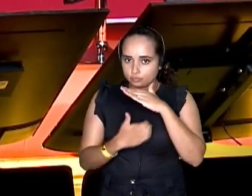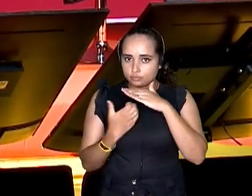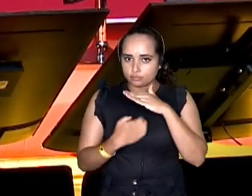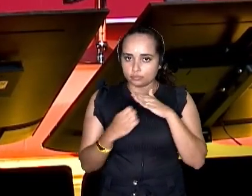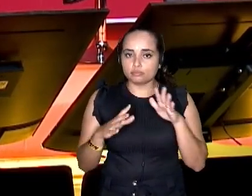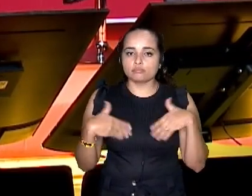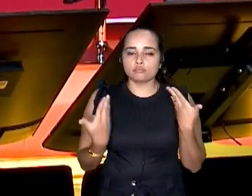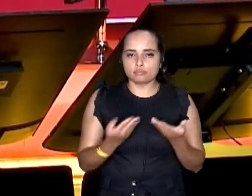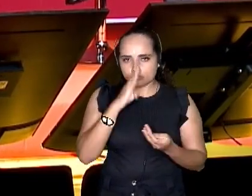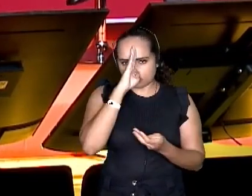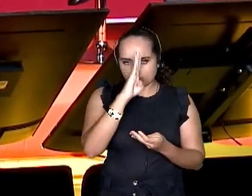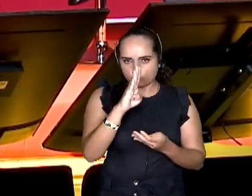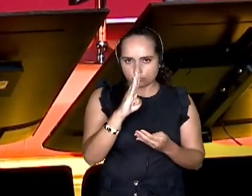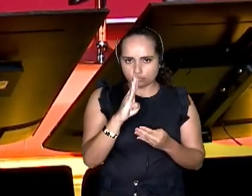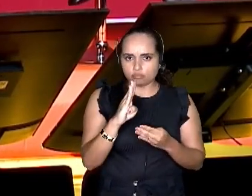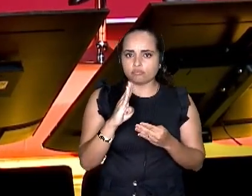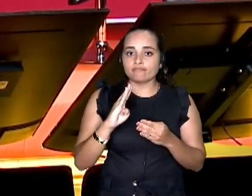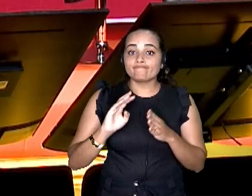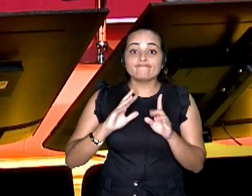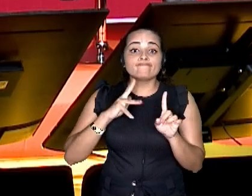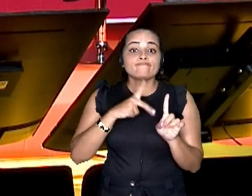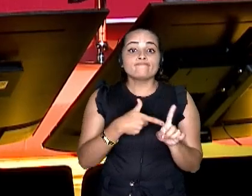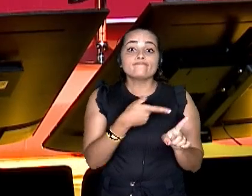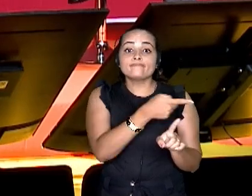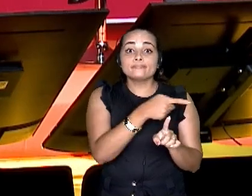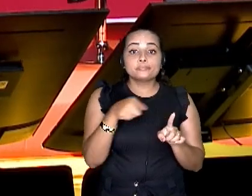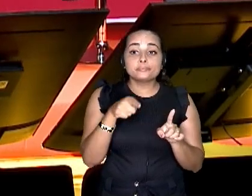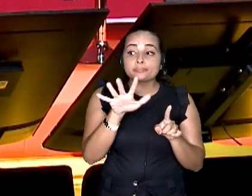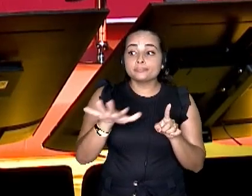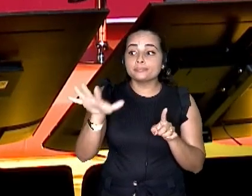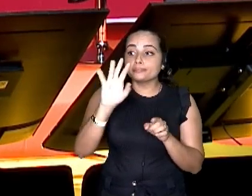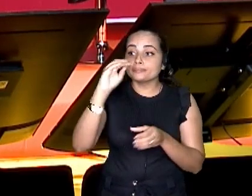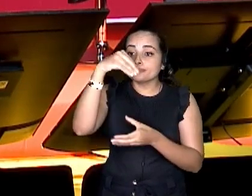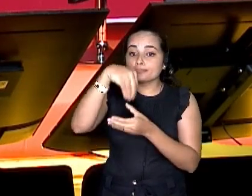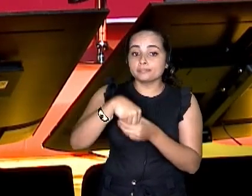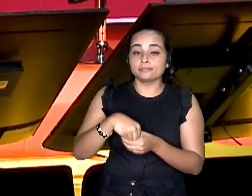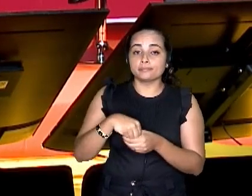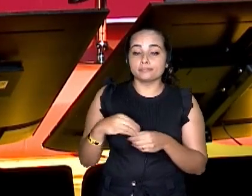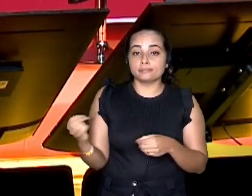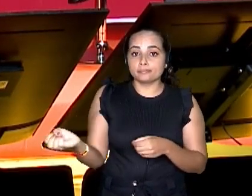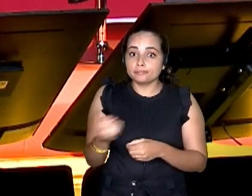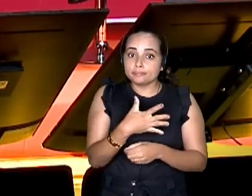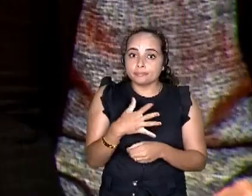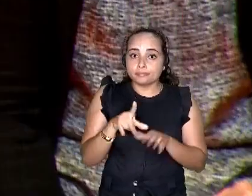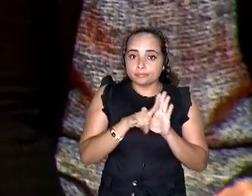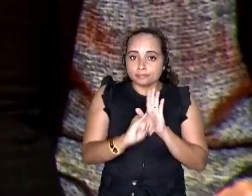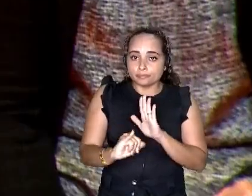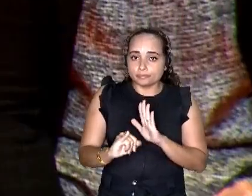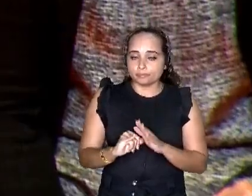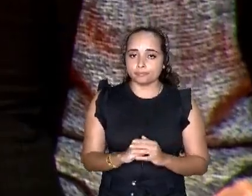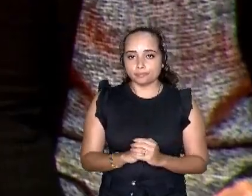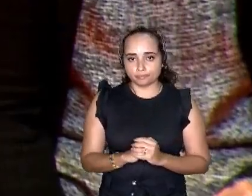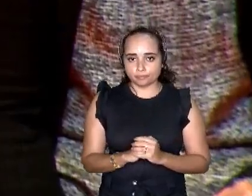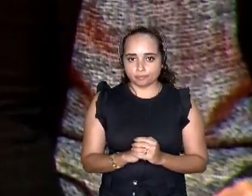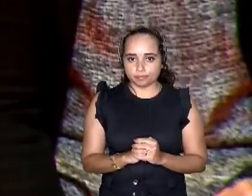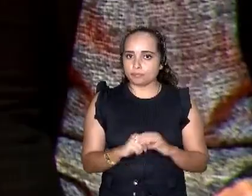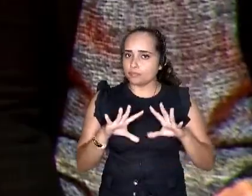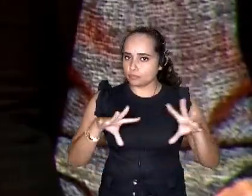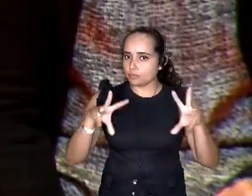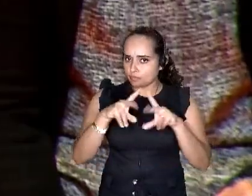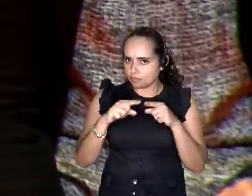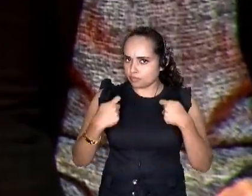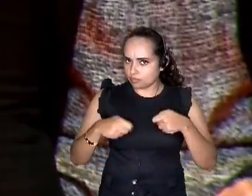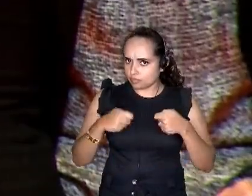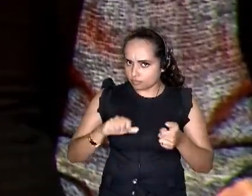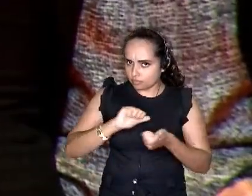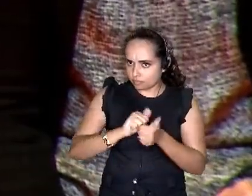the new legislation? It has to be compatible with the arm's length standard, basically. If this is